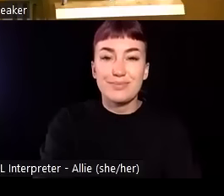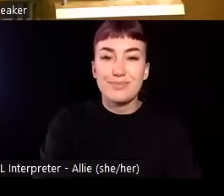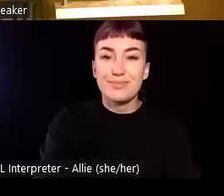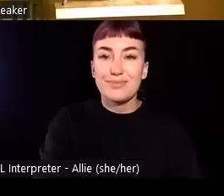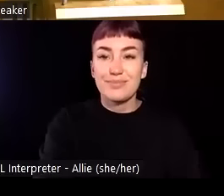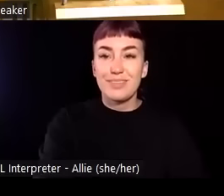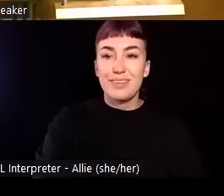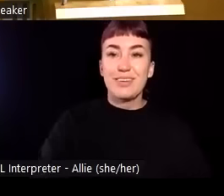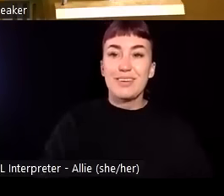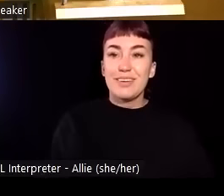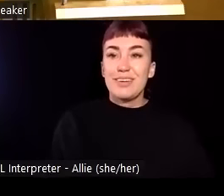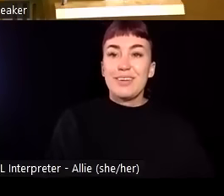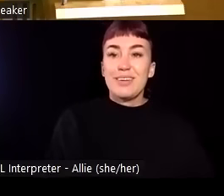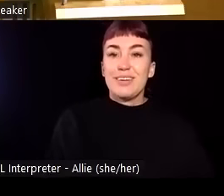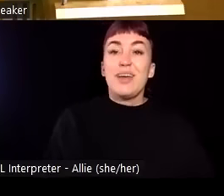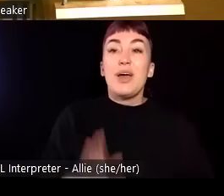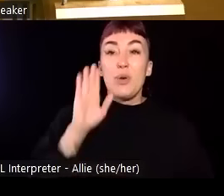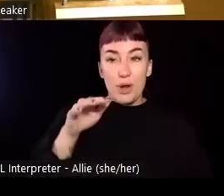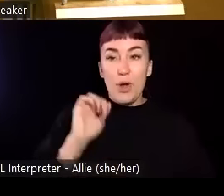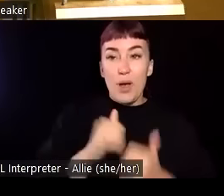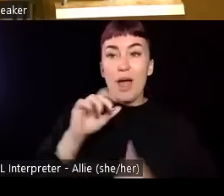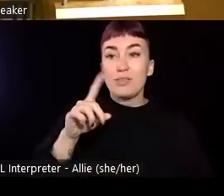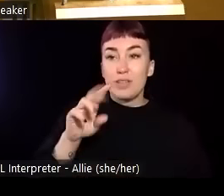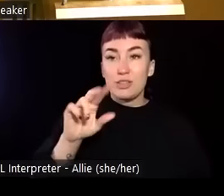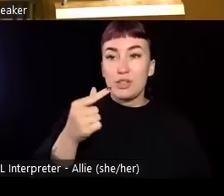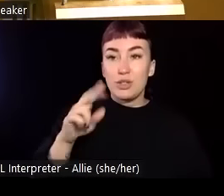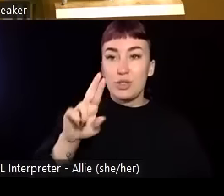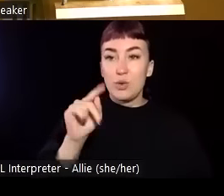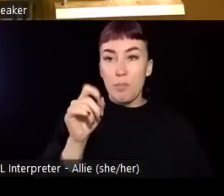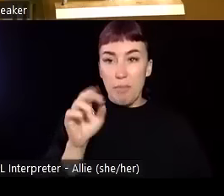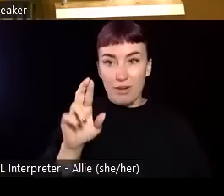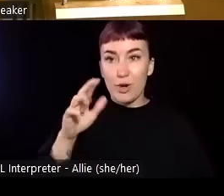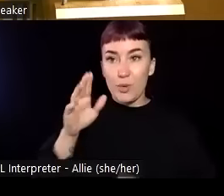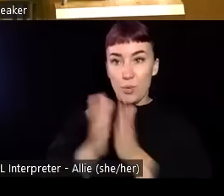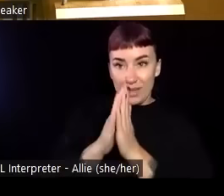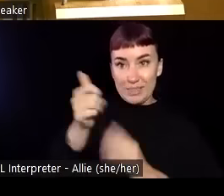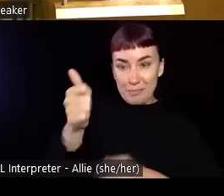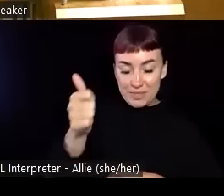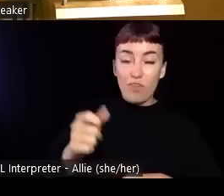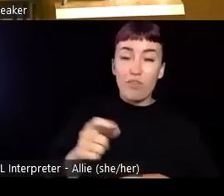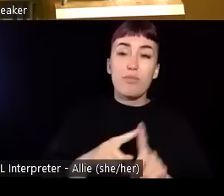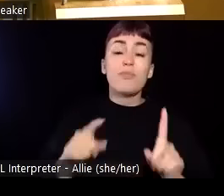We know how Dr. Guttmacher requested it. Yes. So